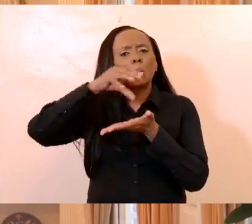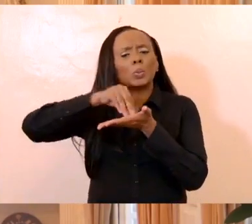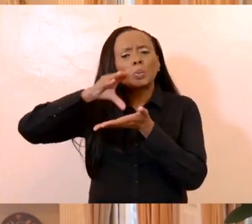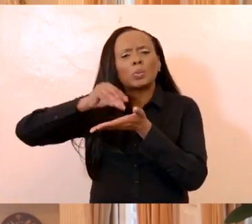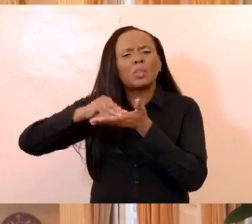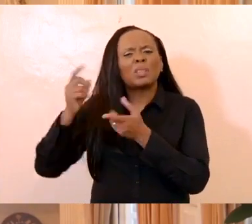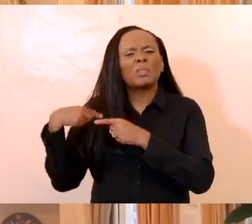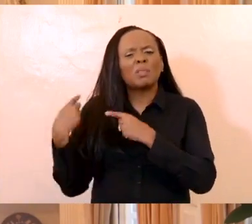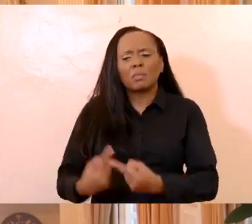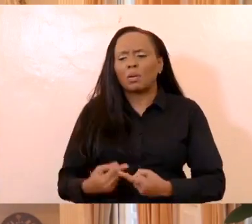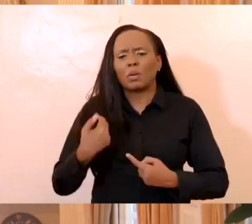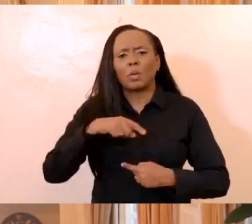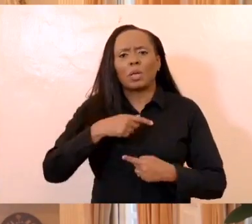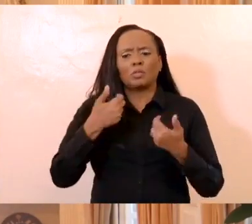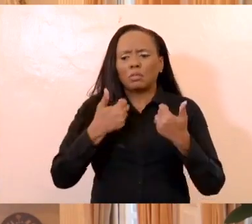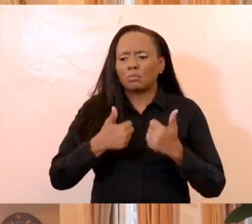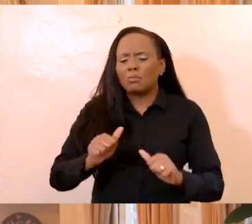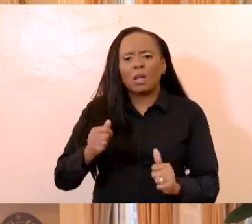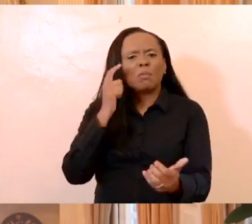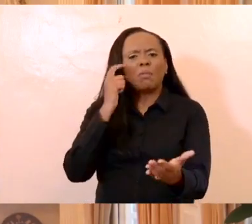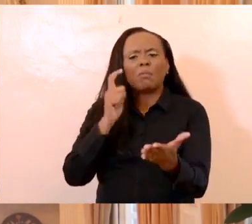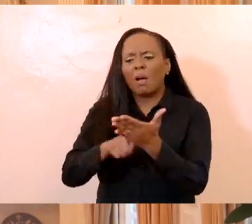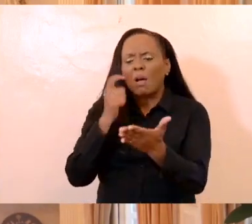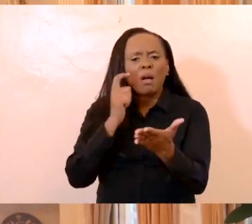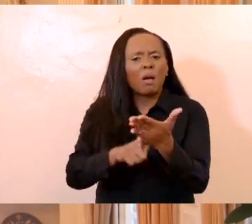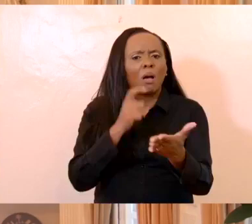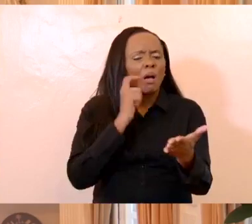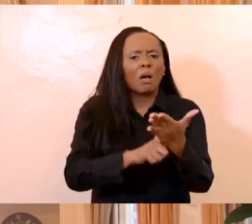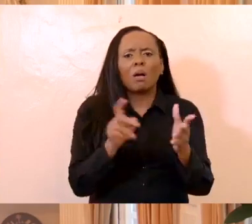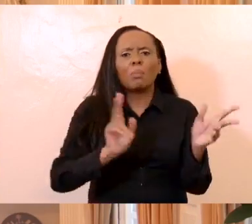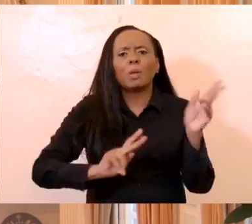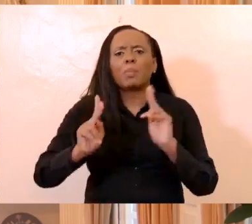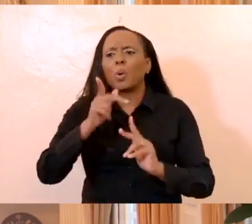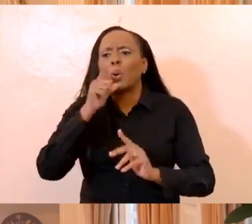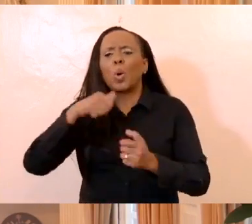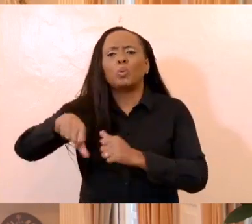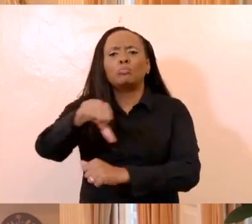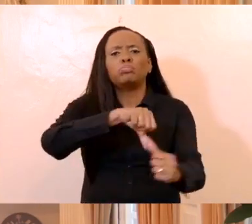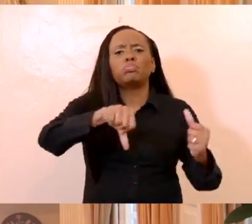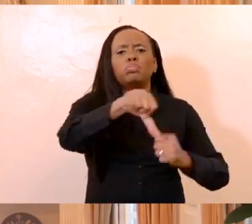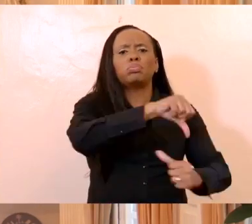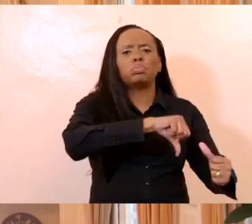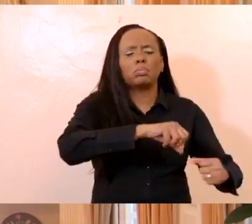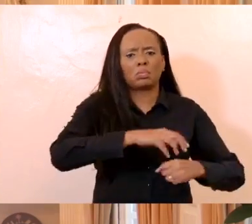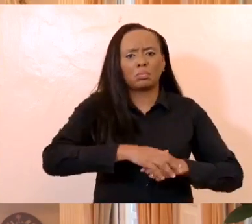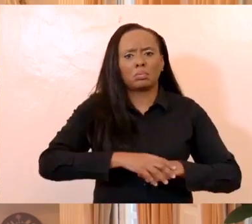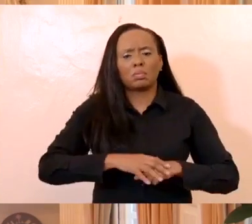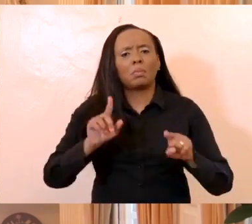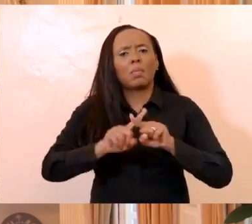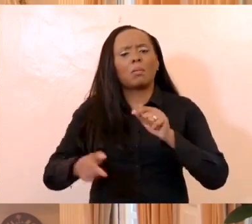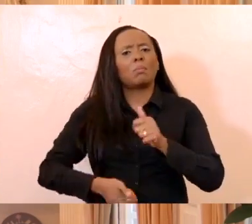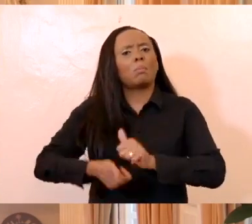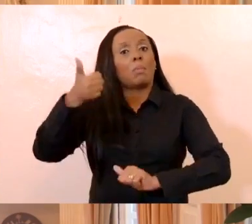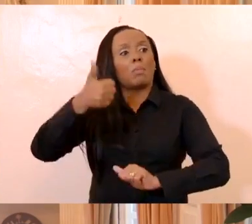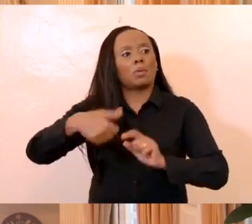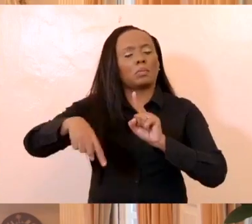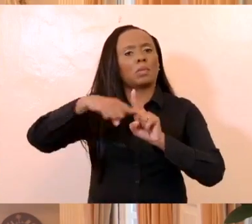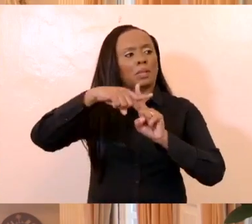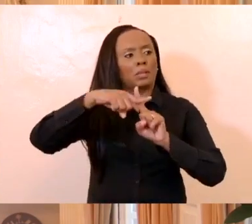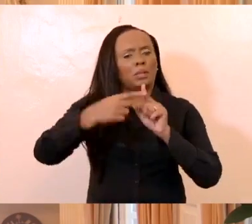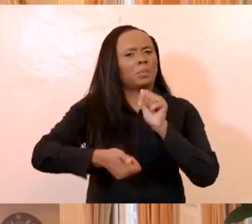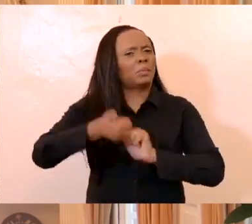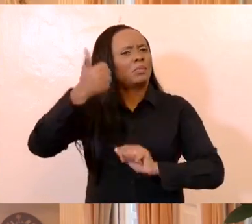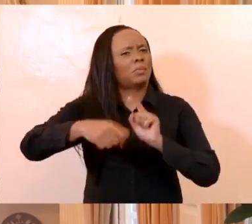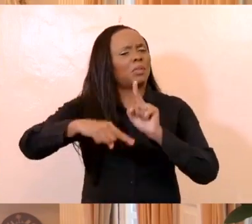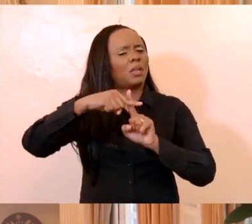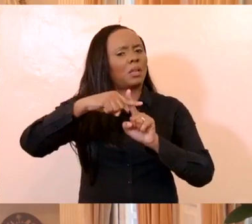contact tracing reports is that most of the cases, and most of our positive cases I'm